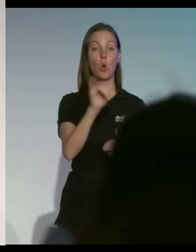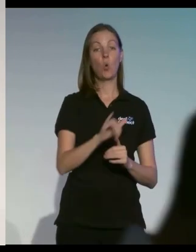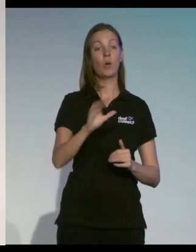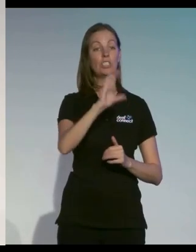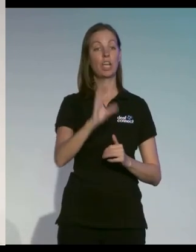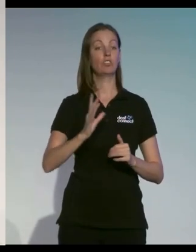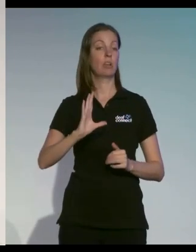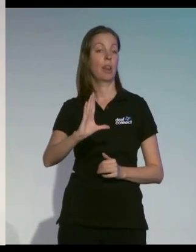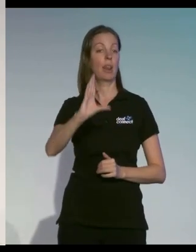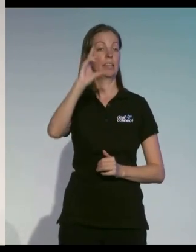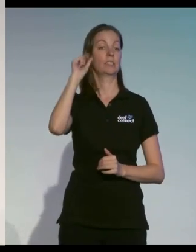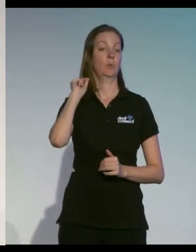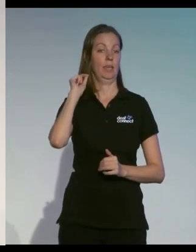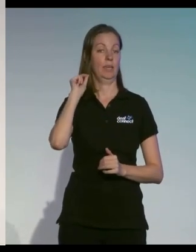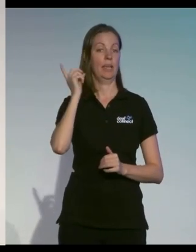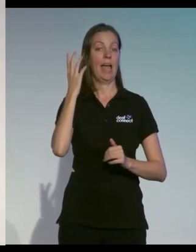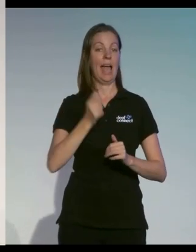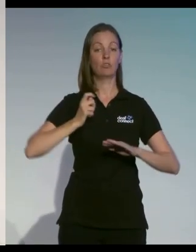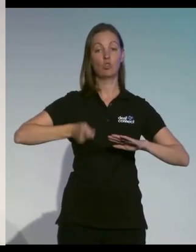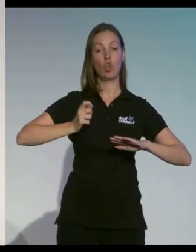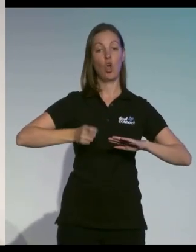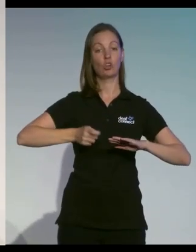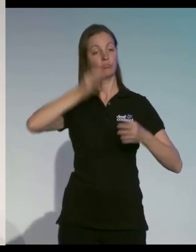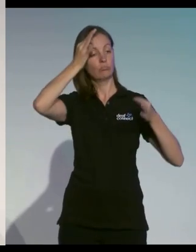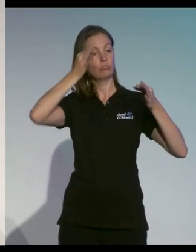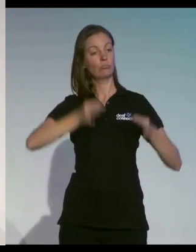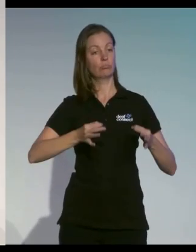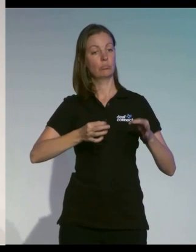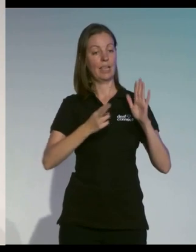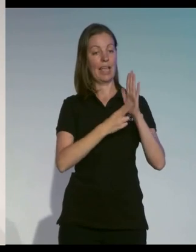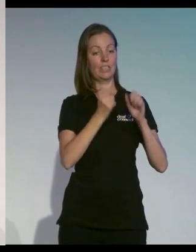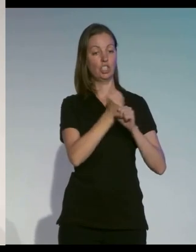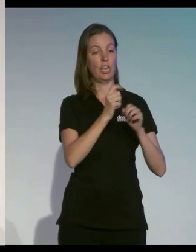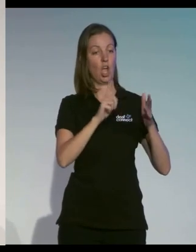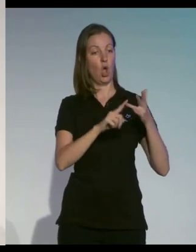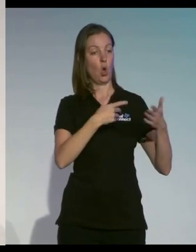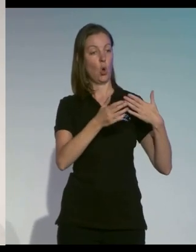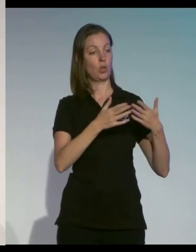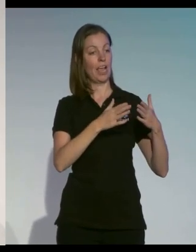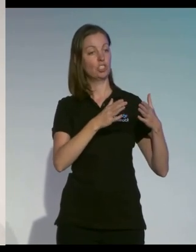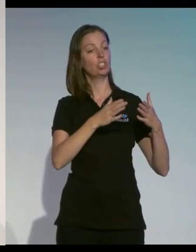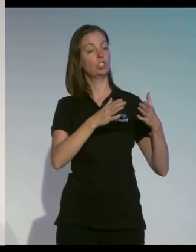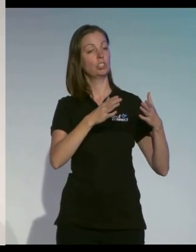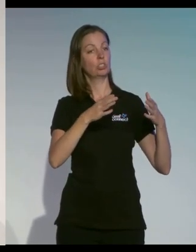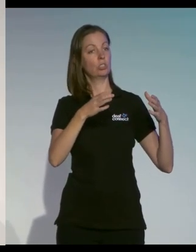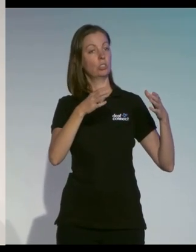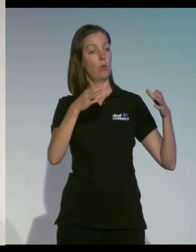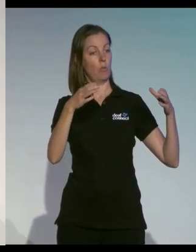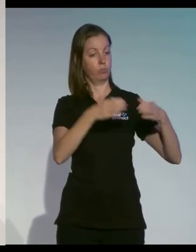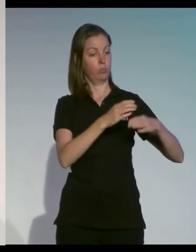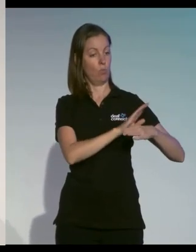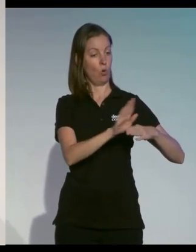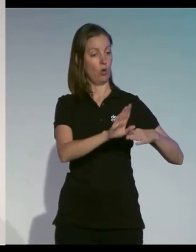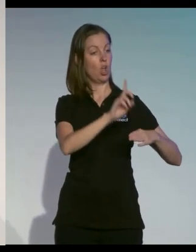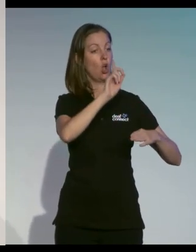country last week had a court rule that the NGO Coordination Board could not deny registration to an